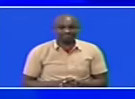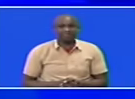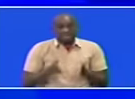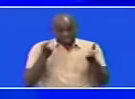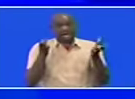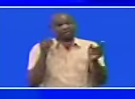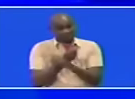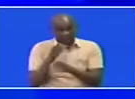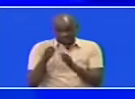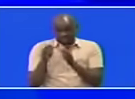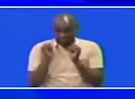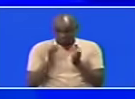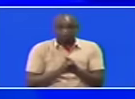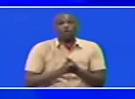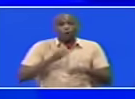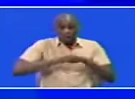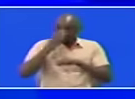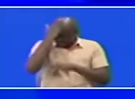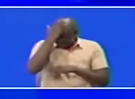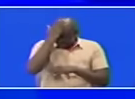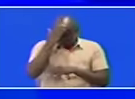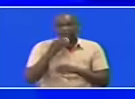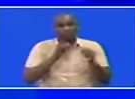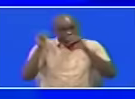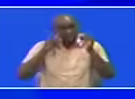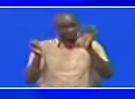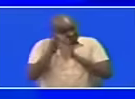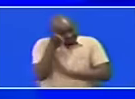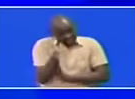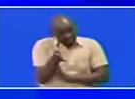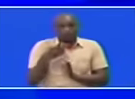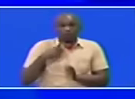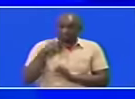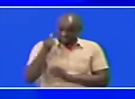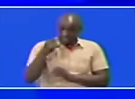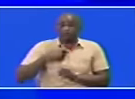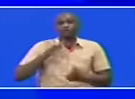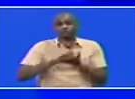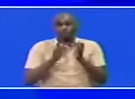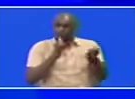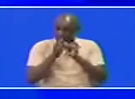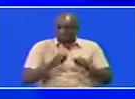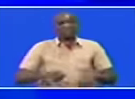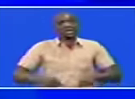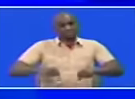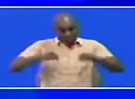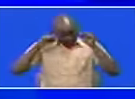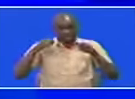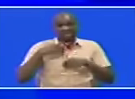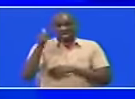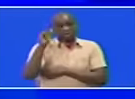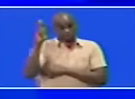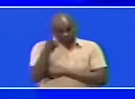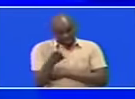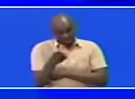In other news, on Monday, Kenya's Amina Mohamed comes up in an election to contest the chairmanship of the African Union Commission. And